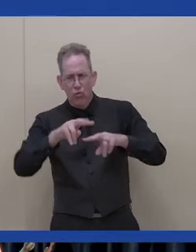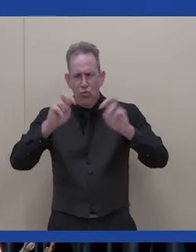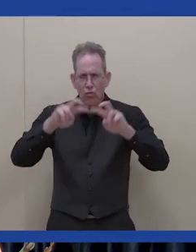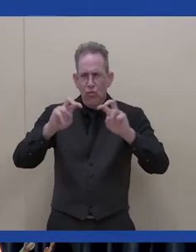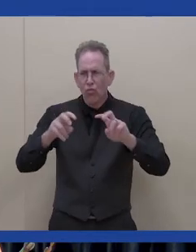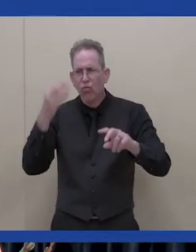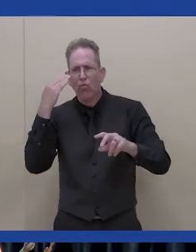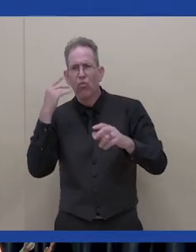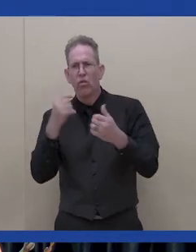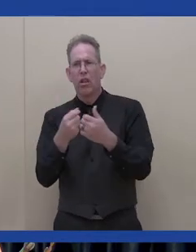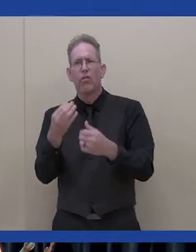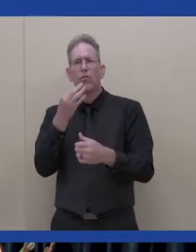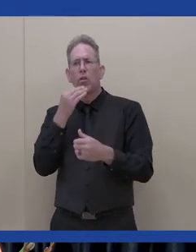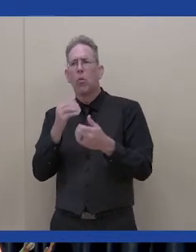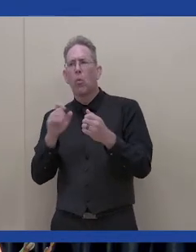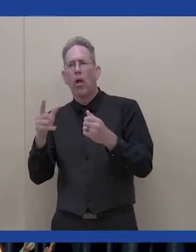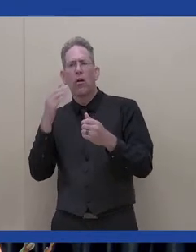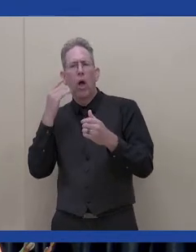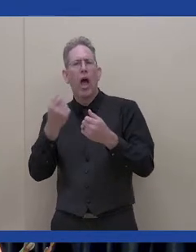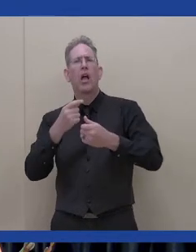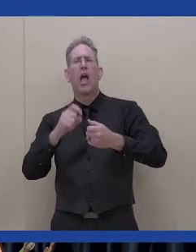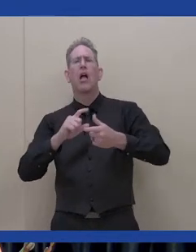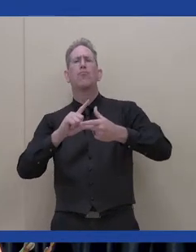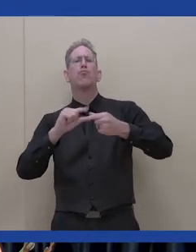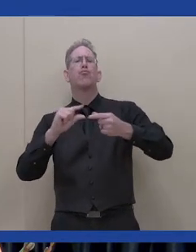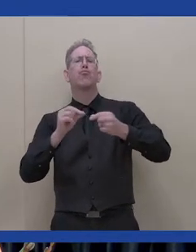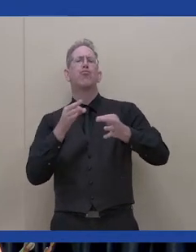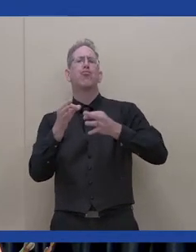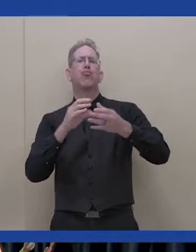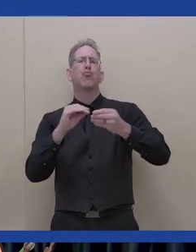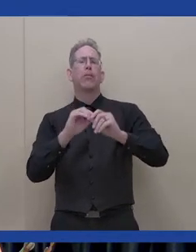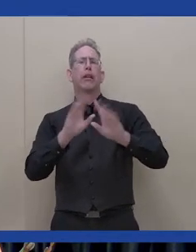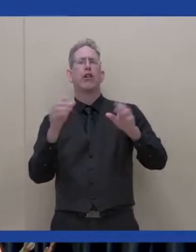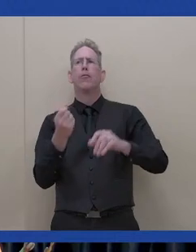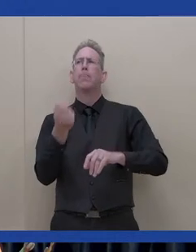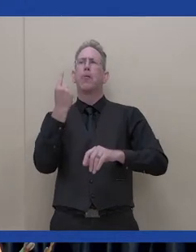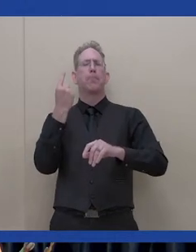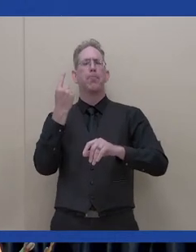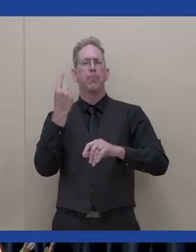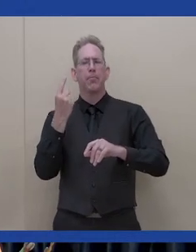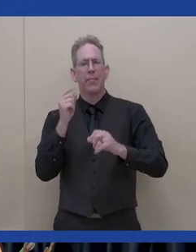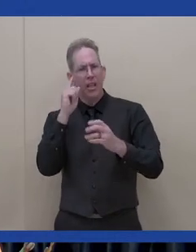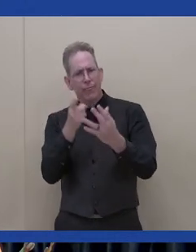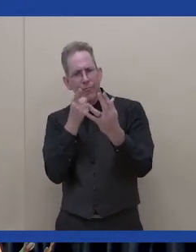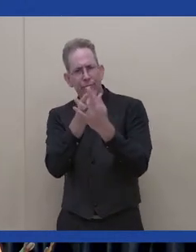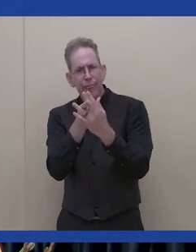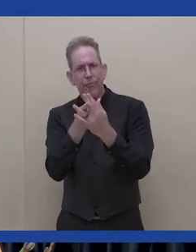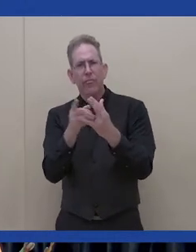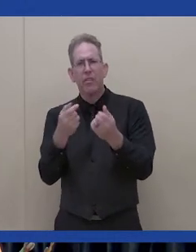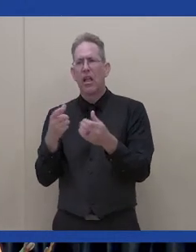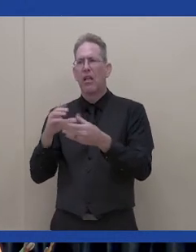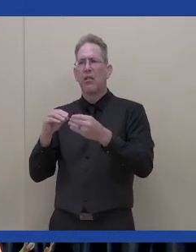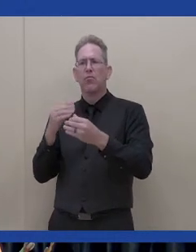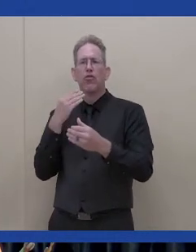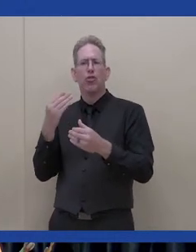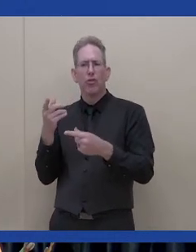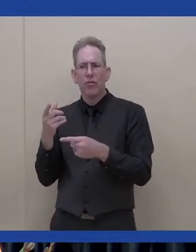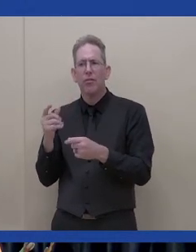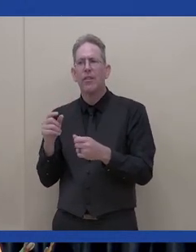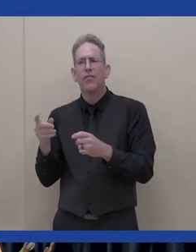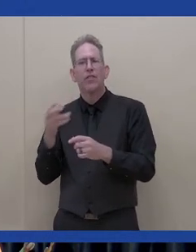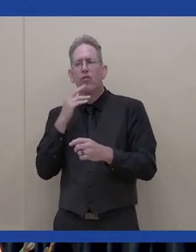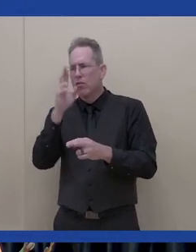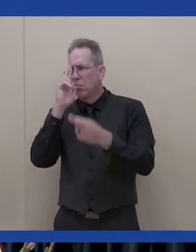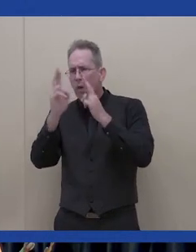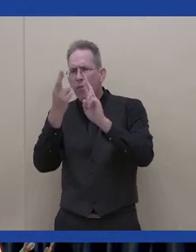articulate recommendations and rationales for us to vote on and thoughtfully present them. He's respectful of all of our